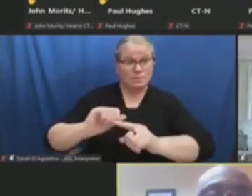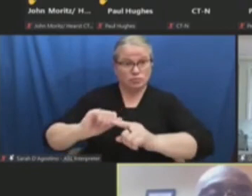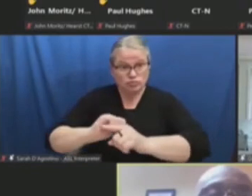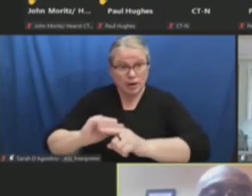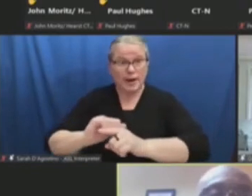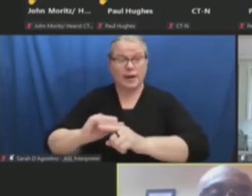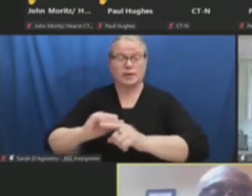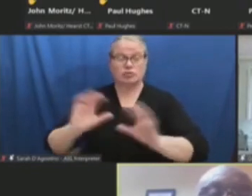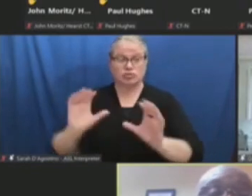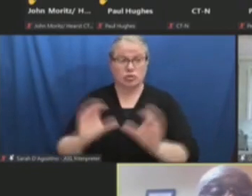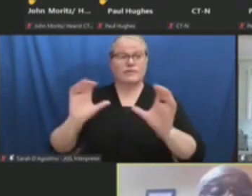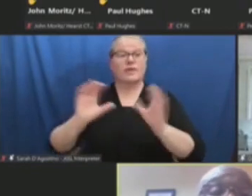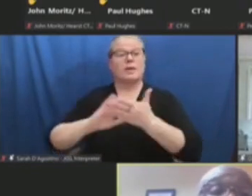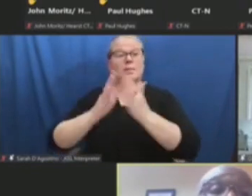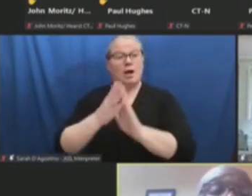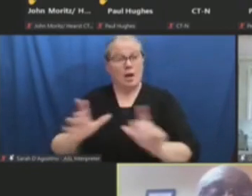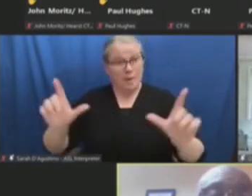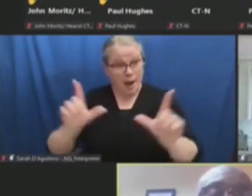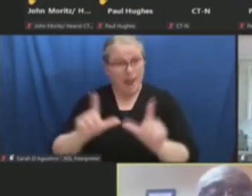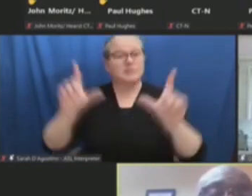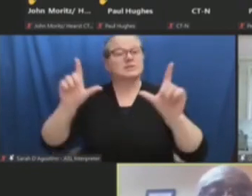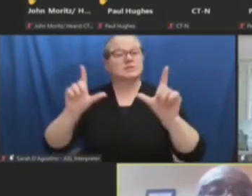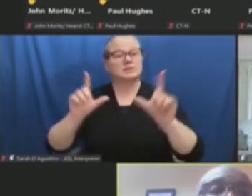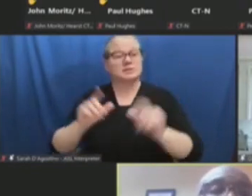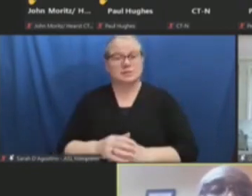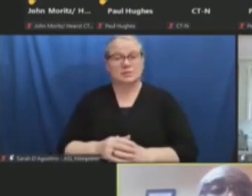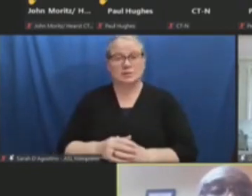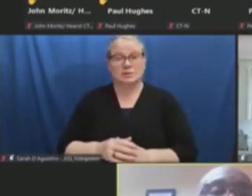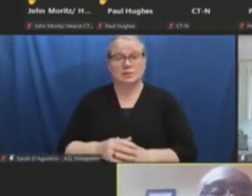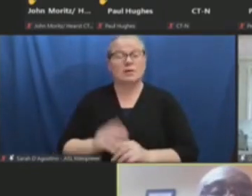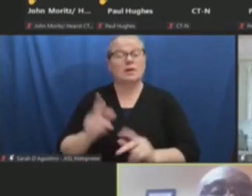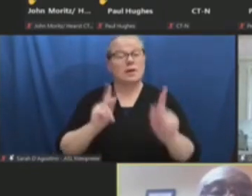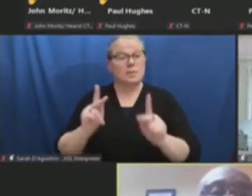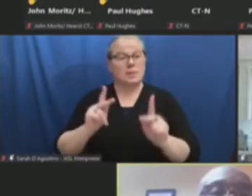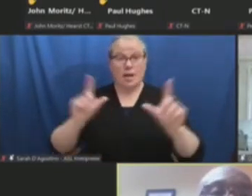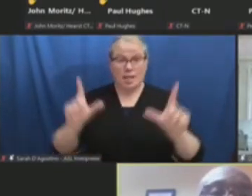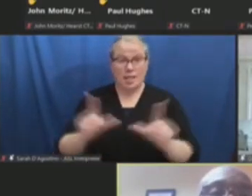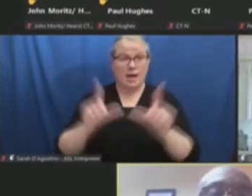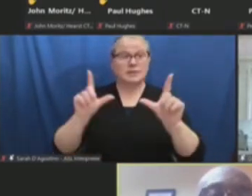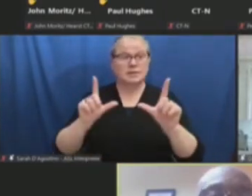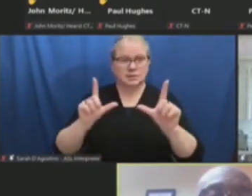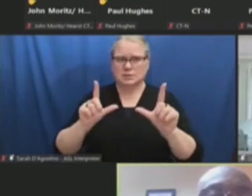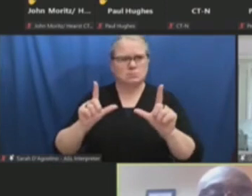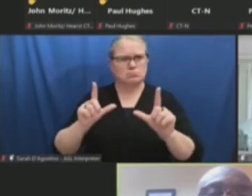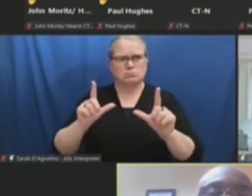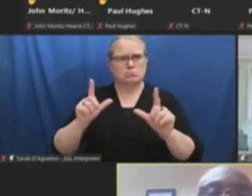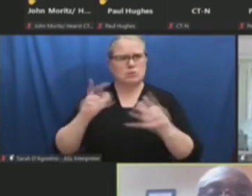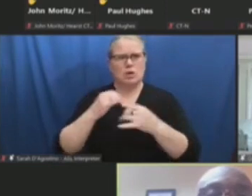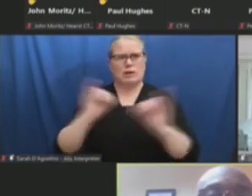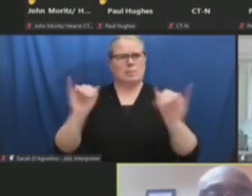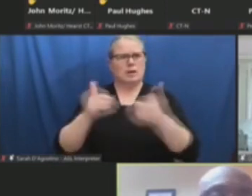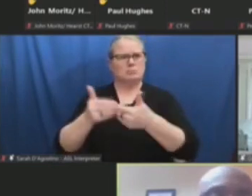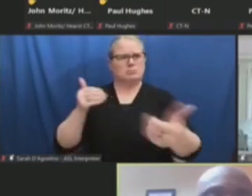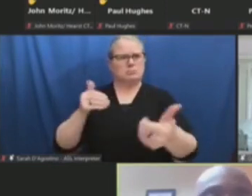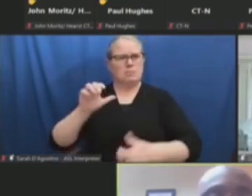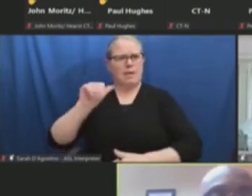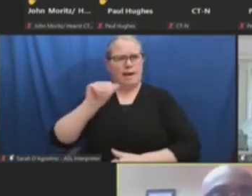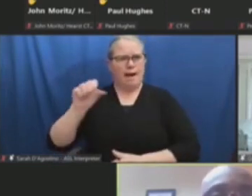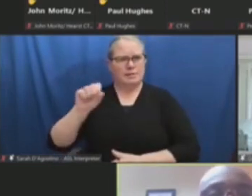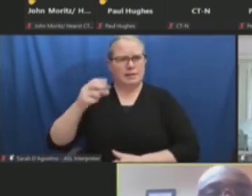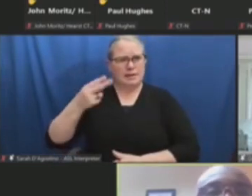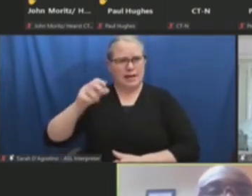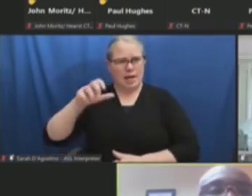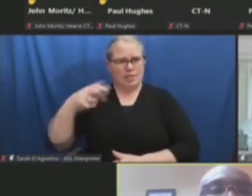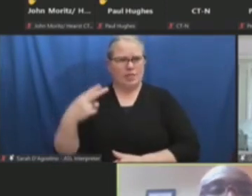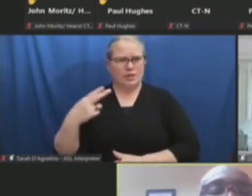licensed brokers in those communities. Once they are licensed, they will be completely independent of Access Health. Now, I must say that